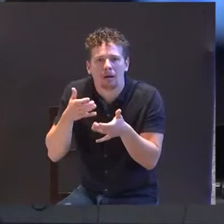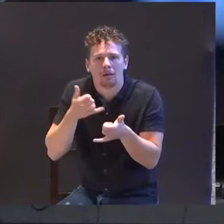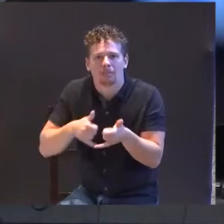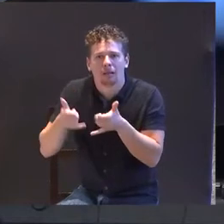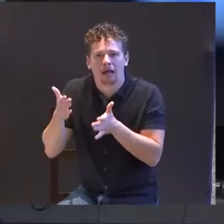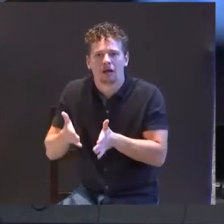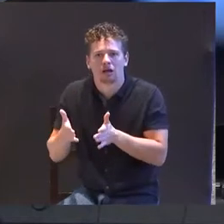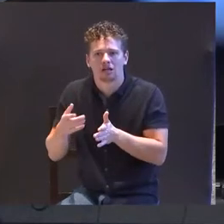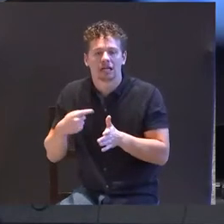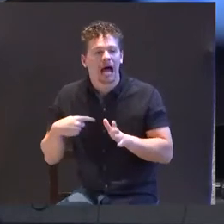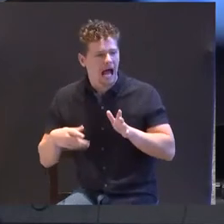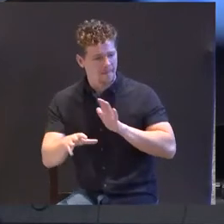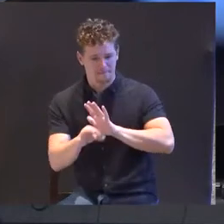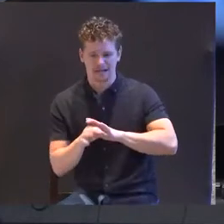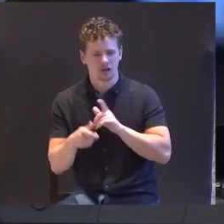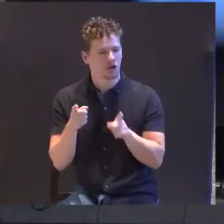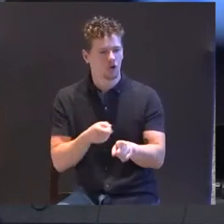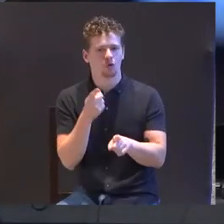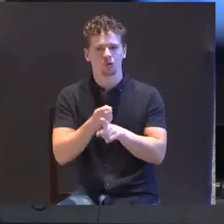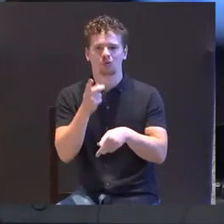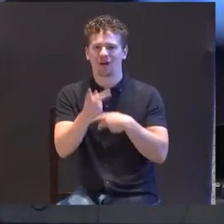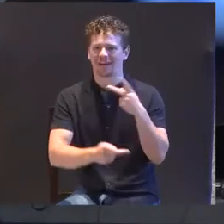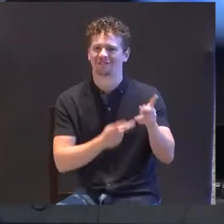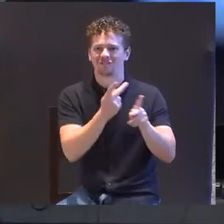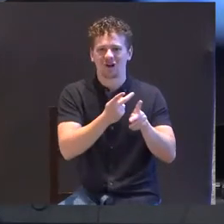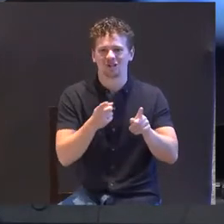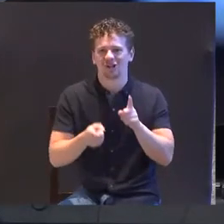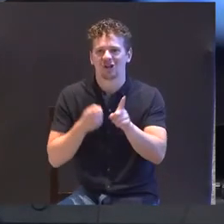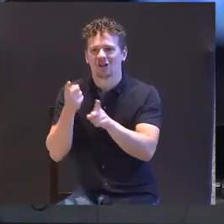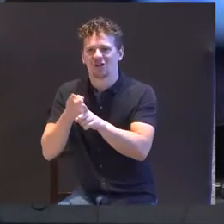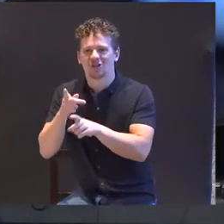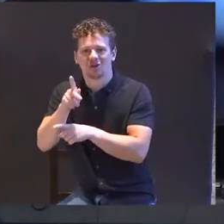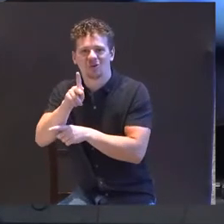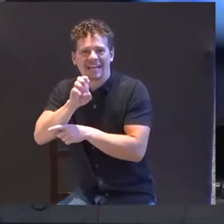version in the right key, and it worked out.